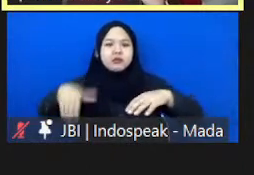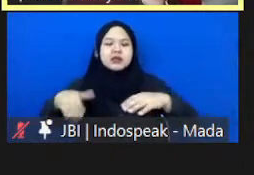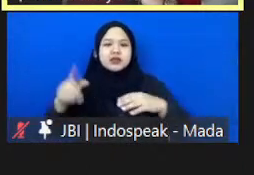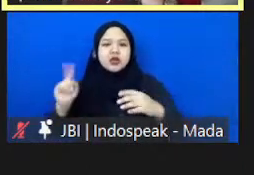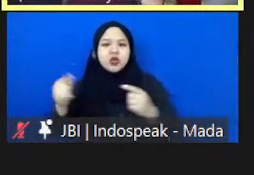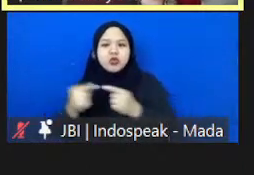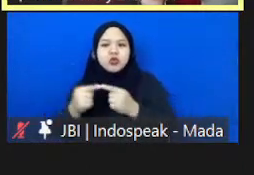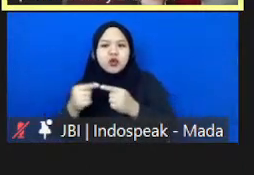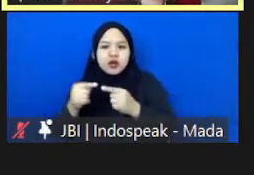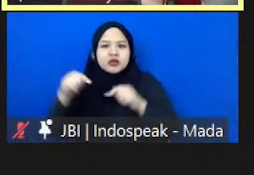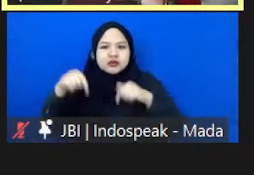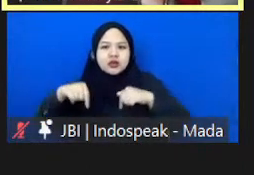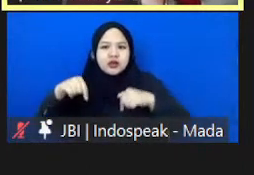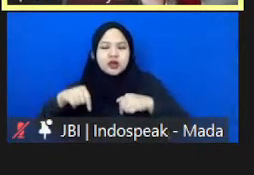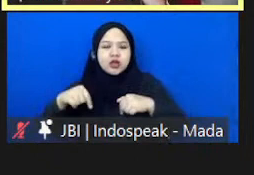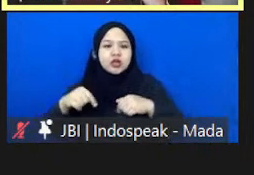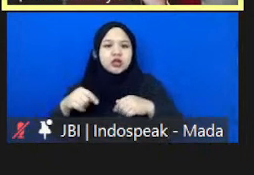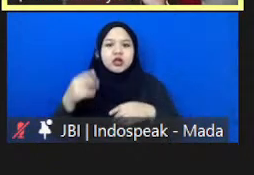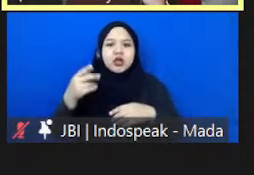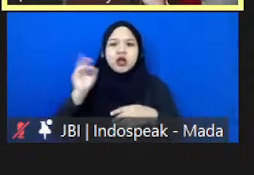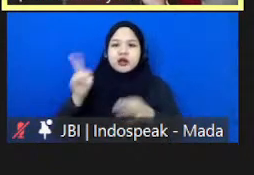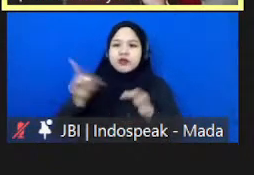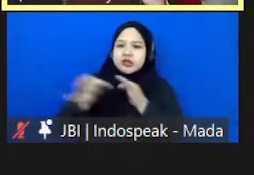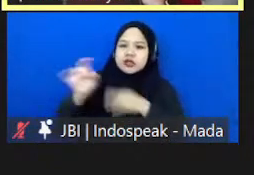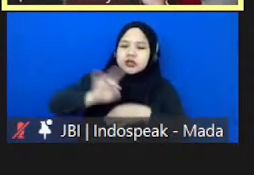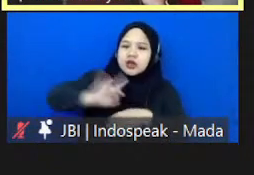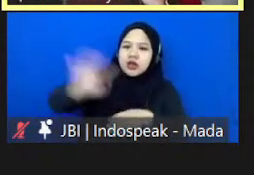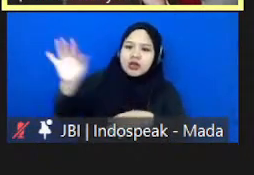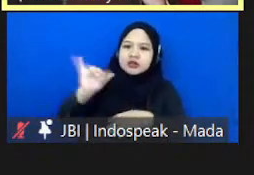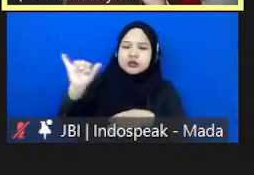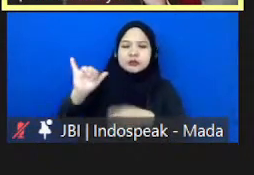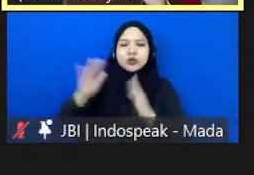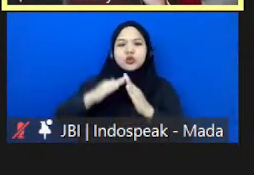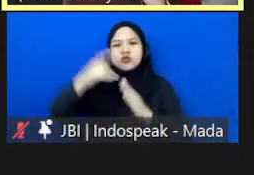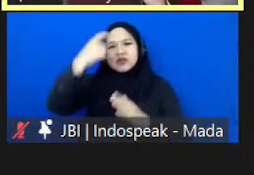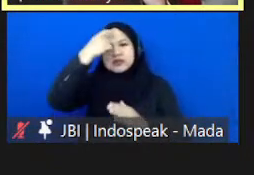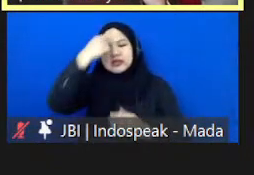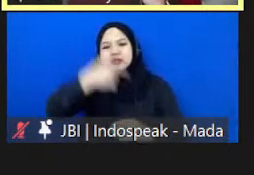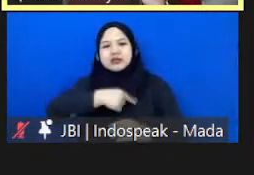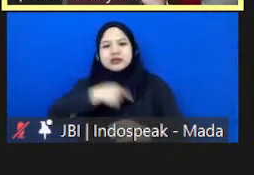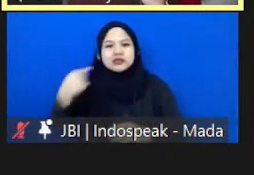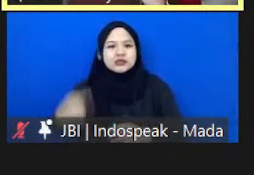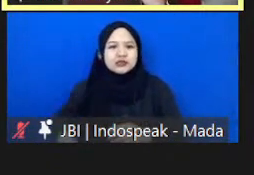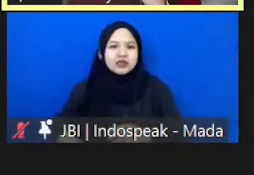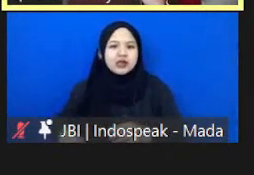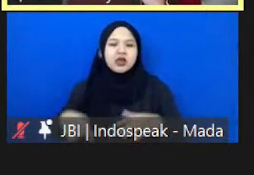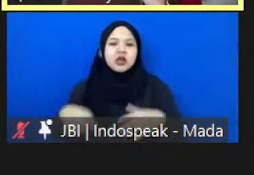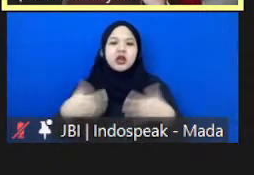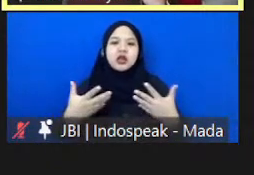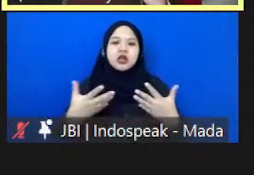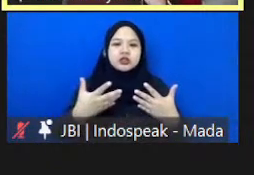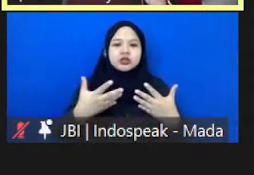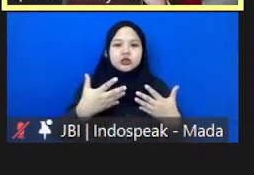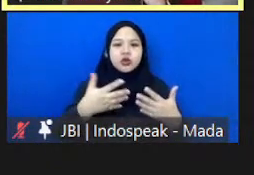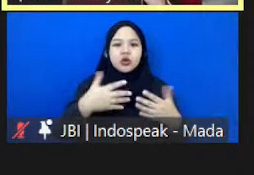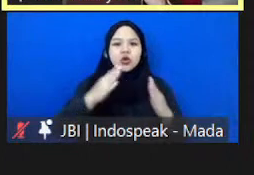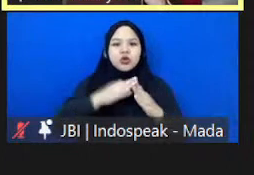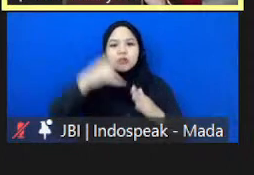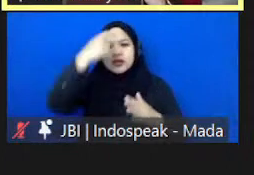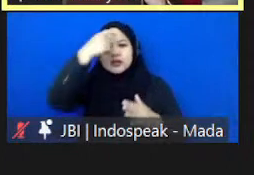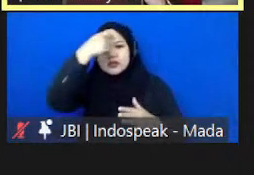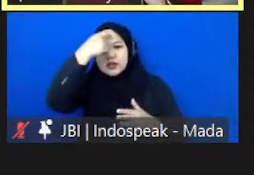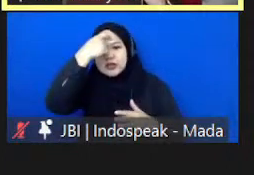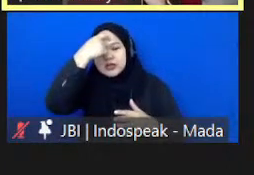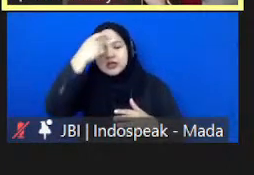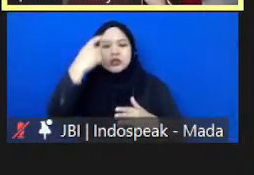also other facilities, such as the Chinese Hospital of Batavia or the church's hospices, that were run mostly